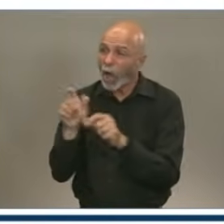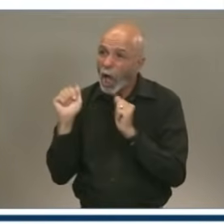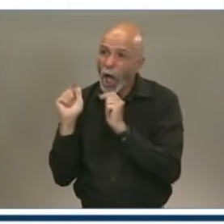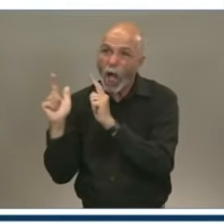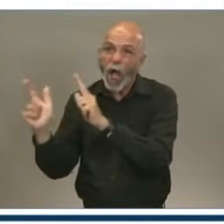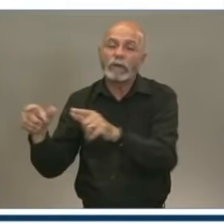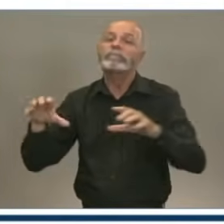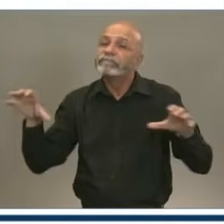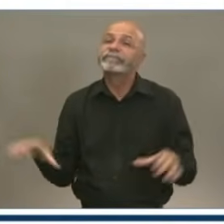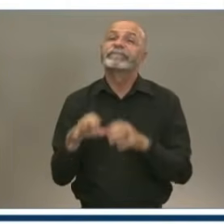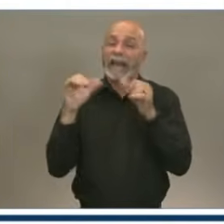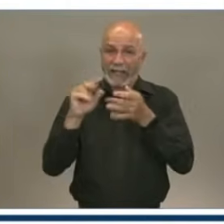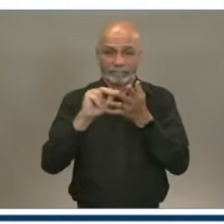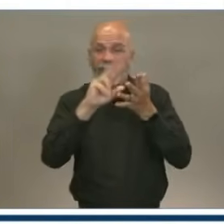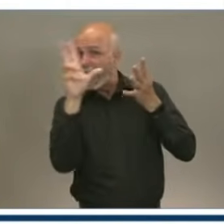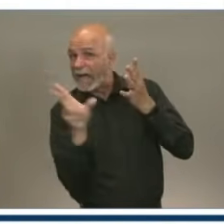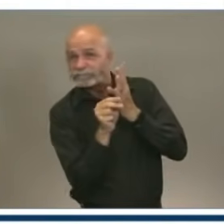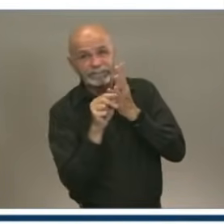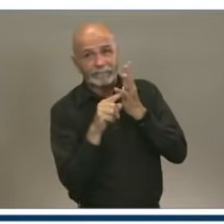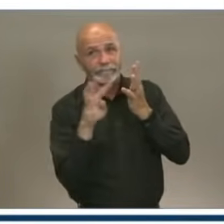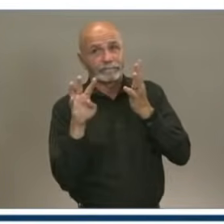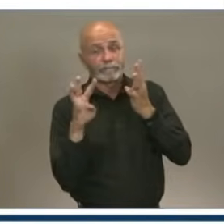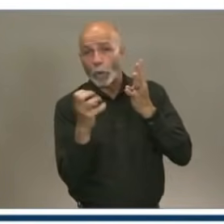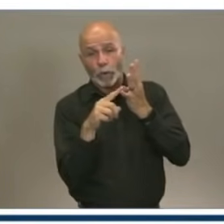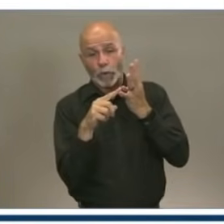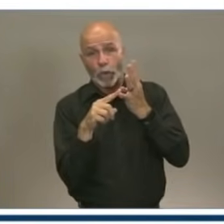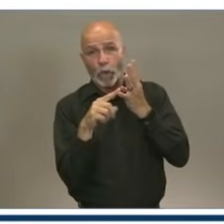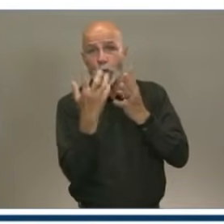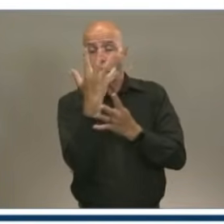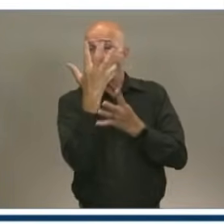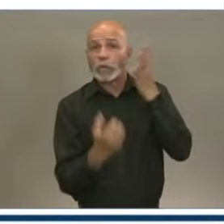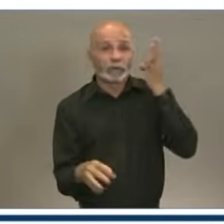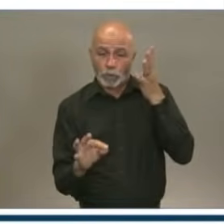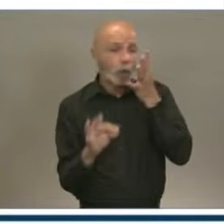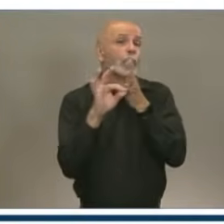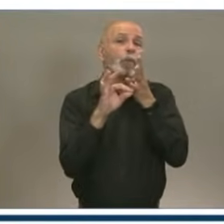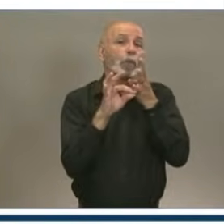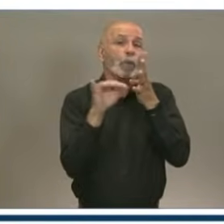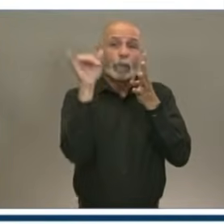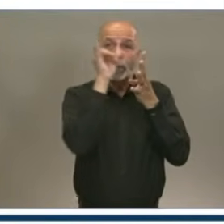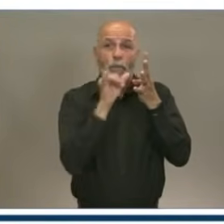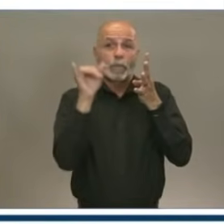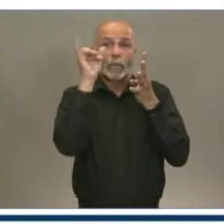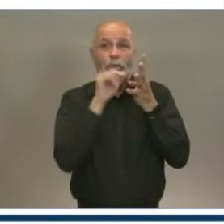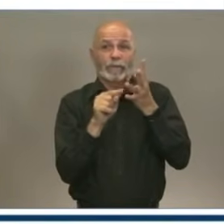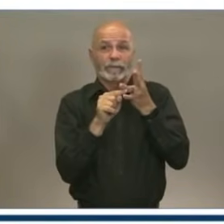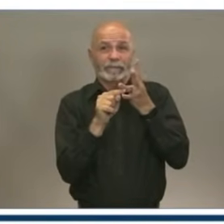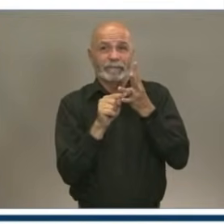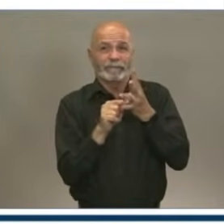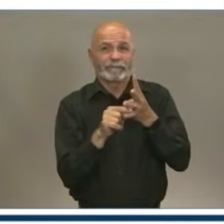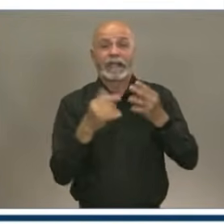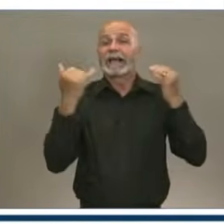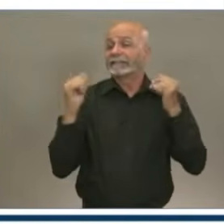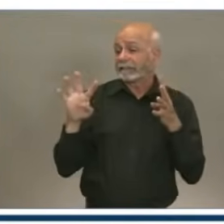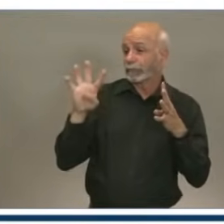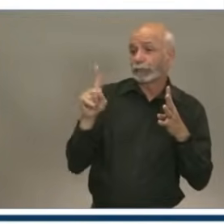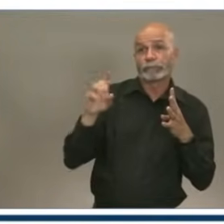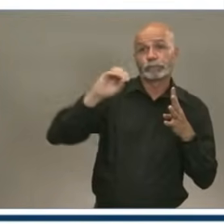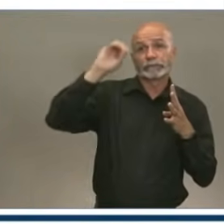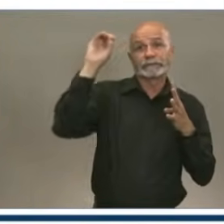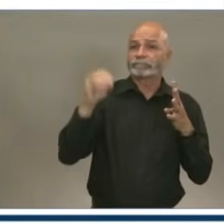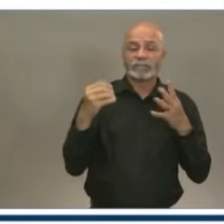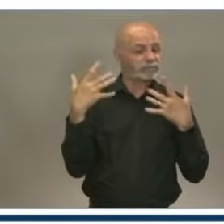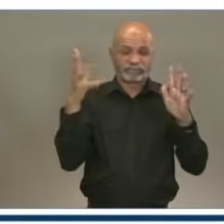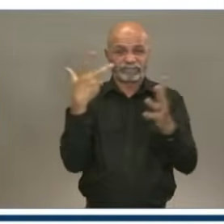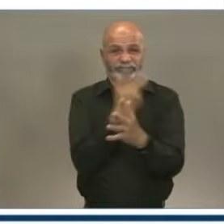earliest possible date. And I noted earlier that 41% of all Nova Scotians have received their second dose.